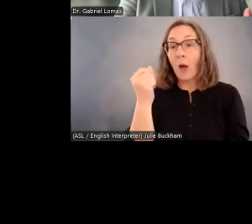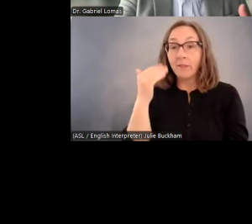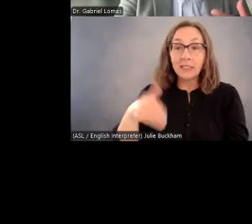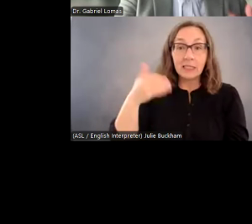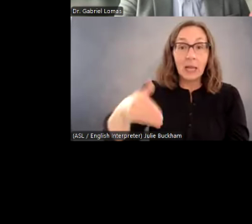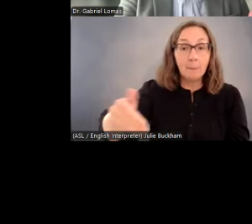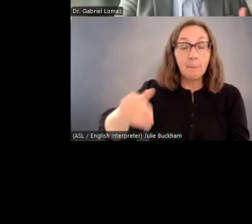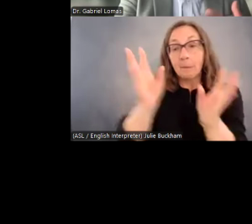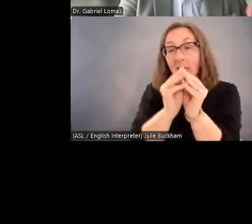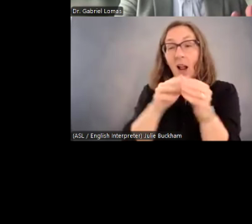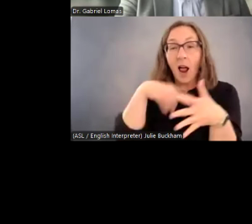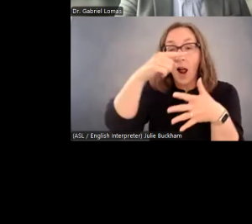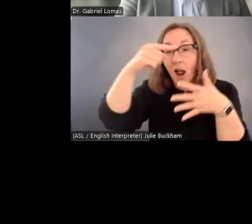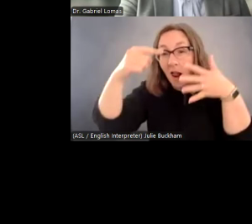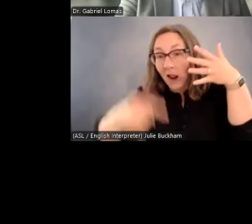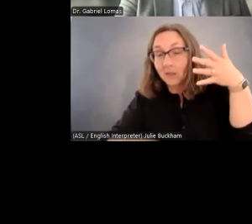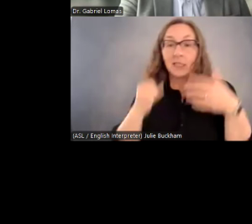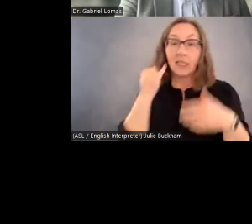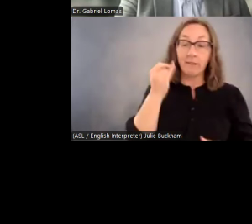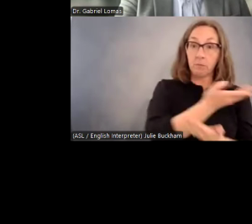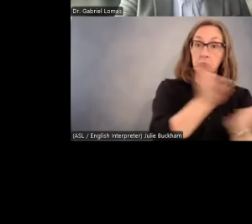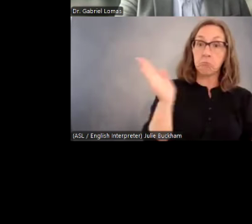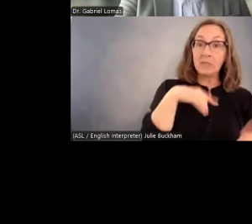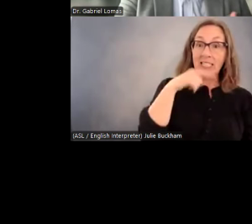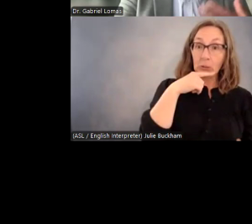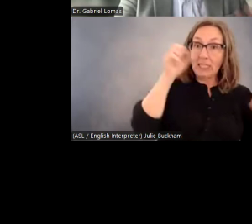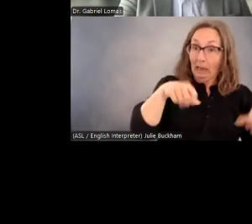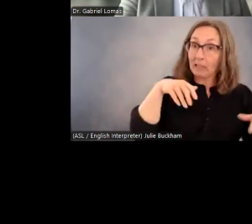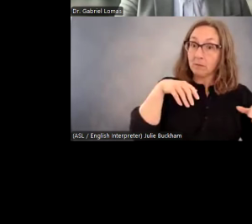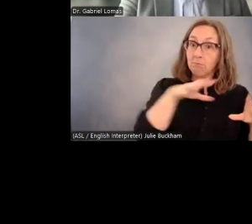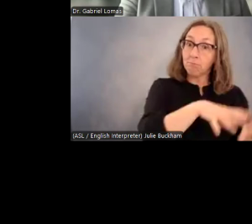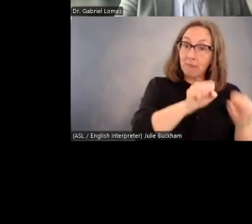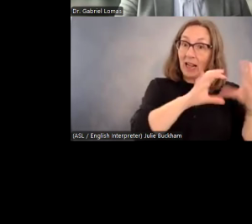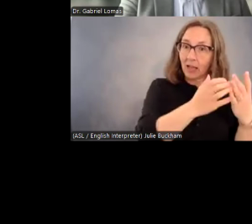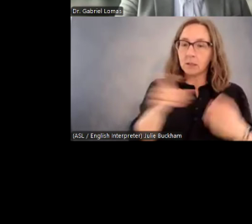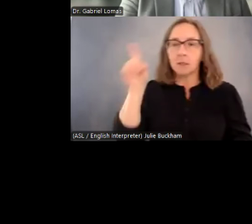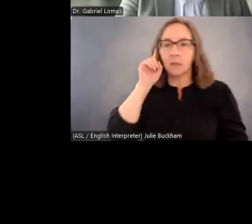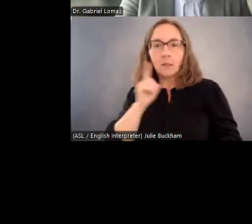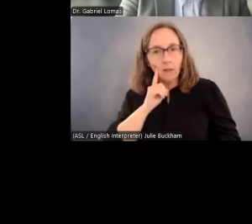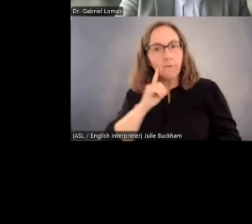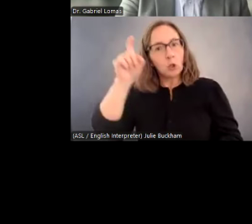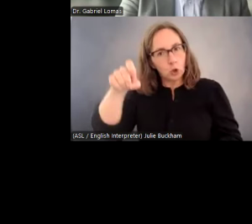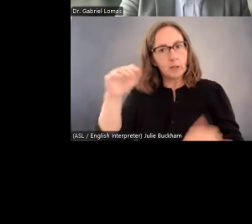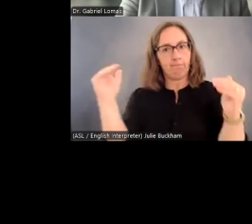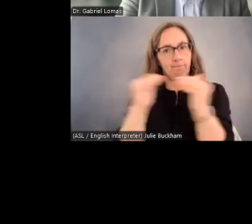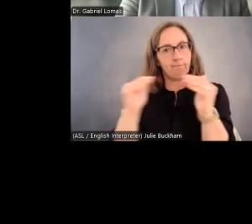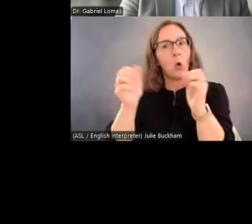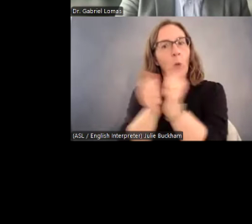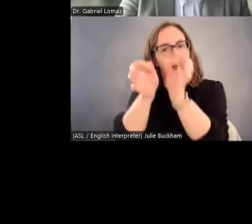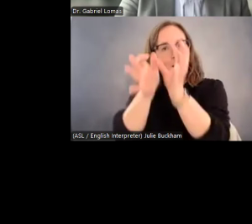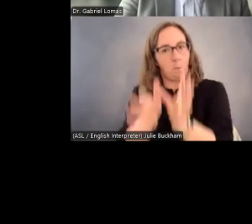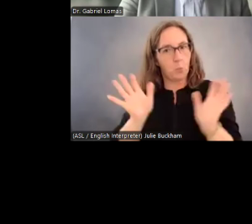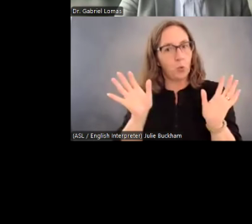treatment, and so on. Anything that's available to the hearing population should be available to the deaf population with